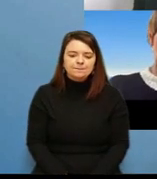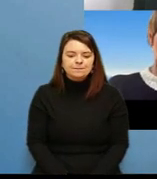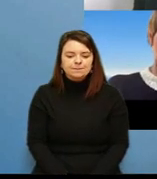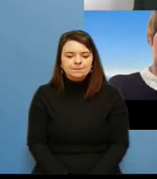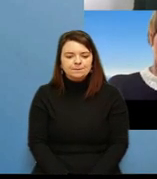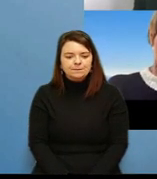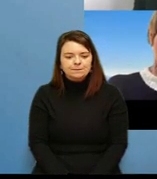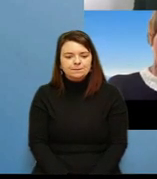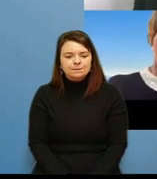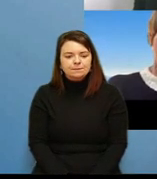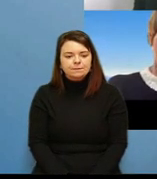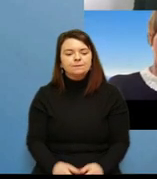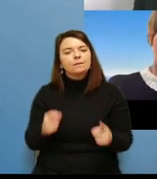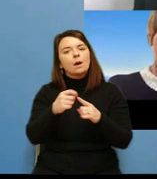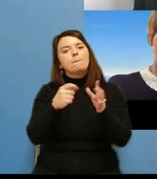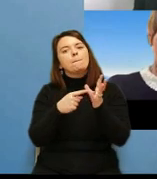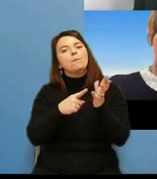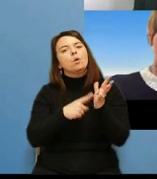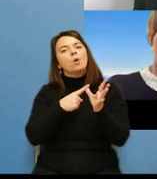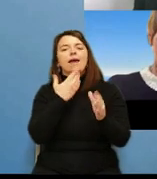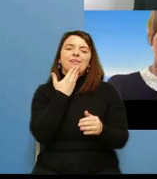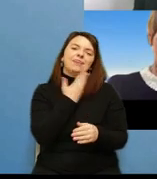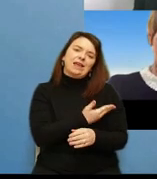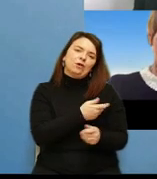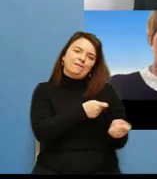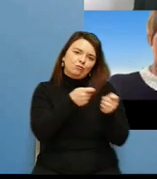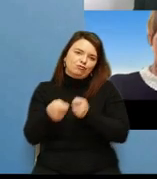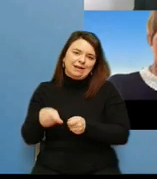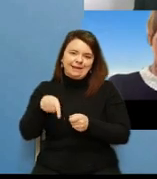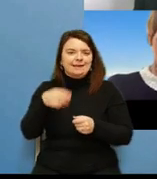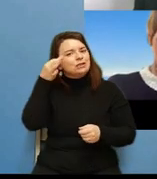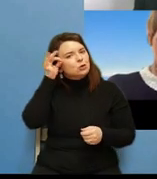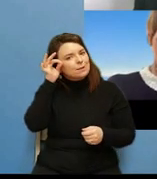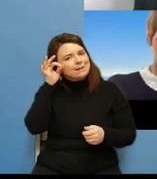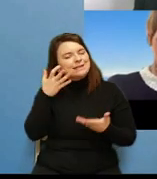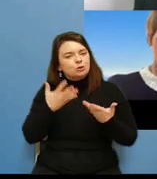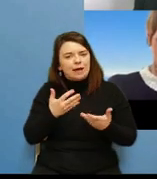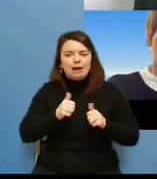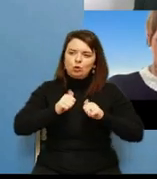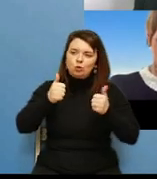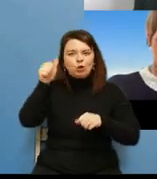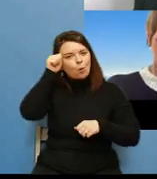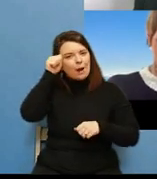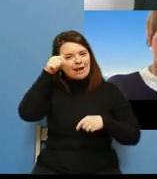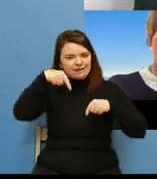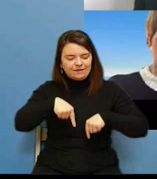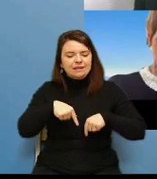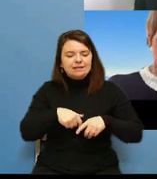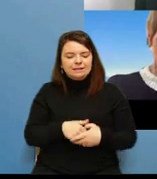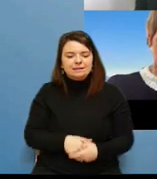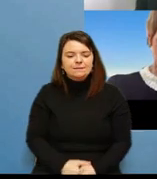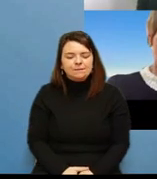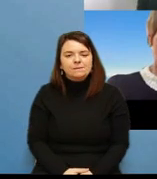with that. Thanks very much. Yeah. Many thanks, Peter. Yeah, Paula, many thanks for bringing this note to the committee. Great to